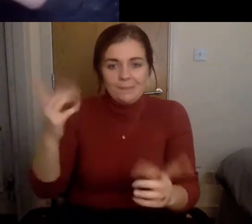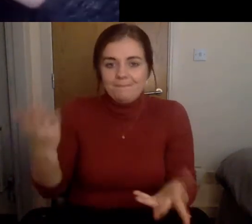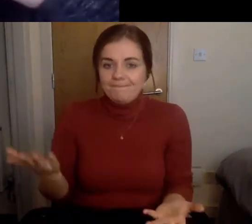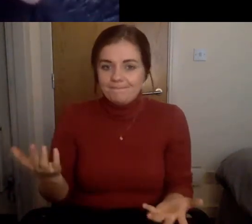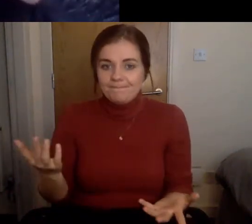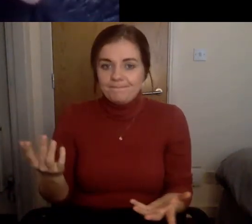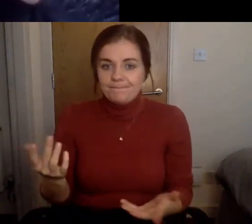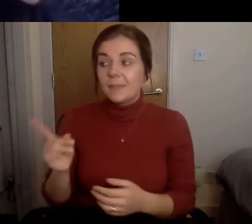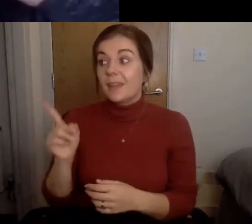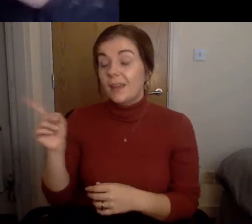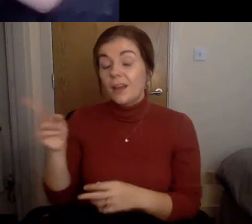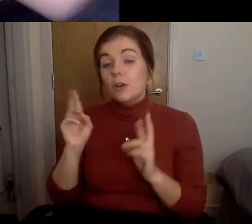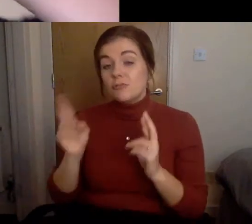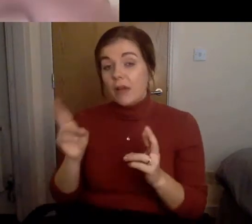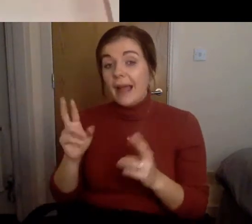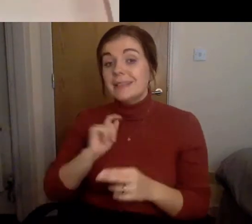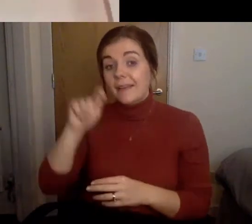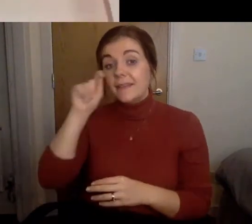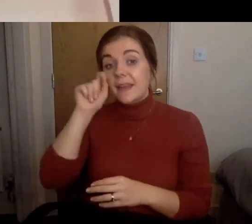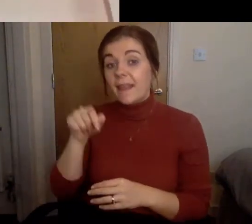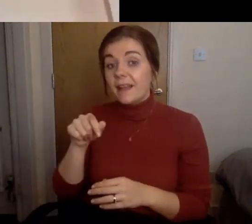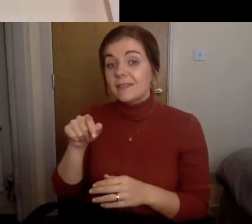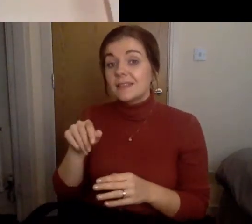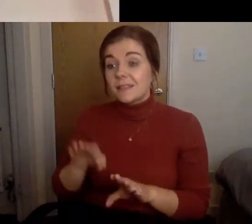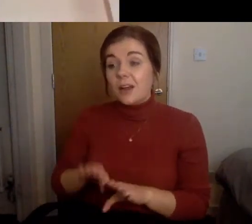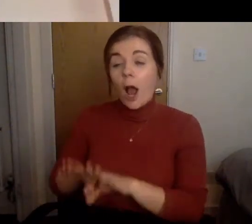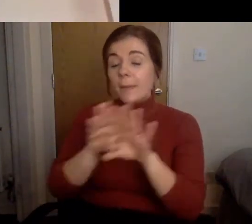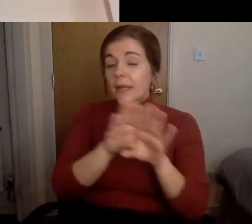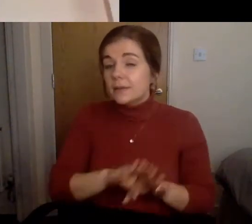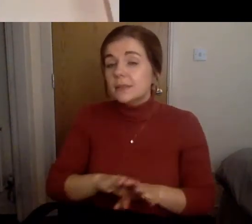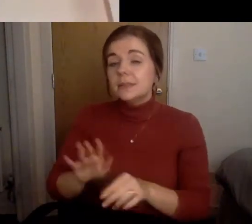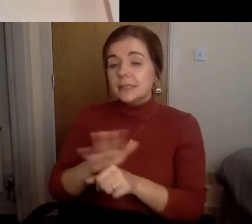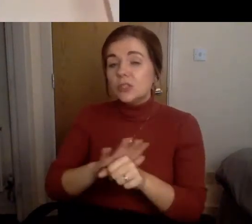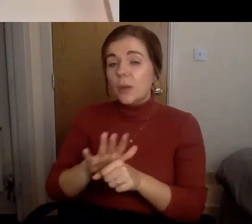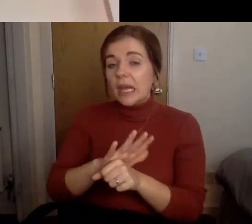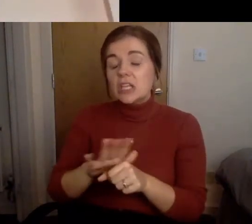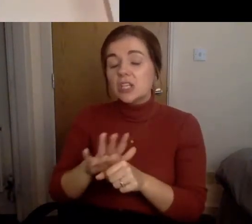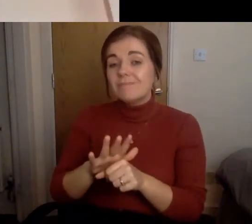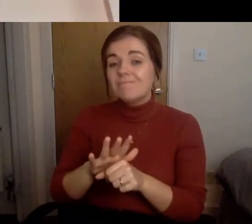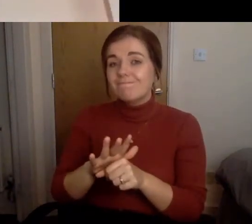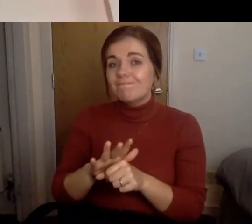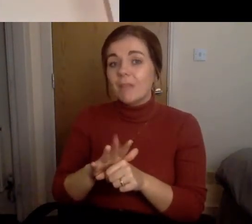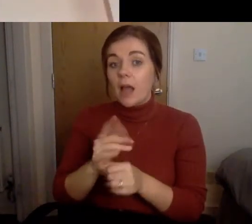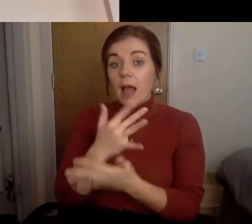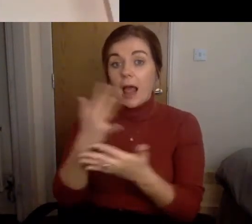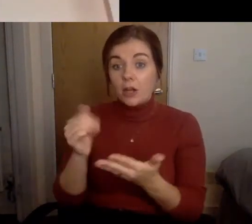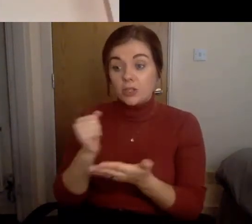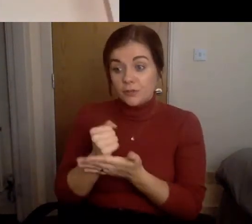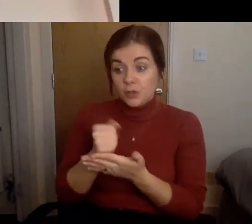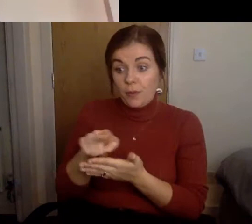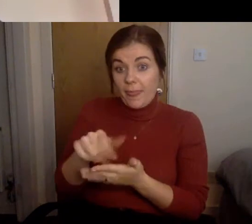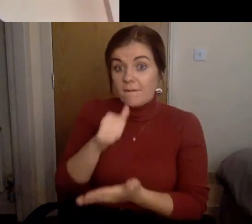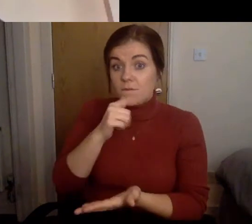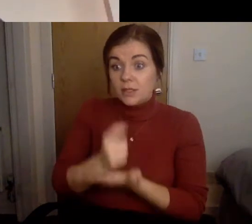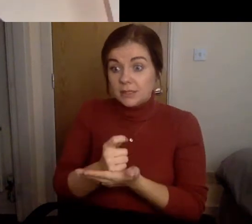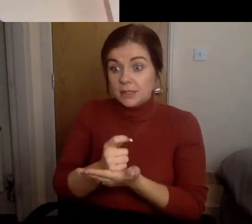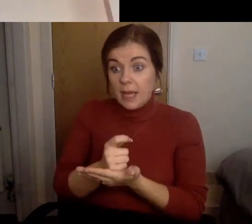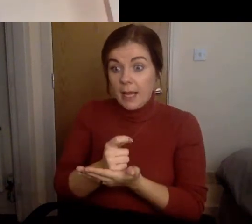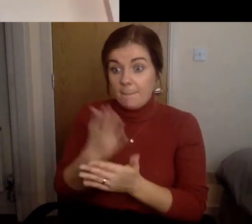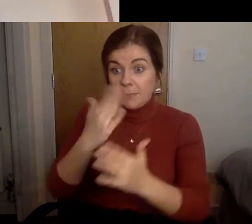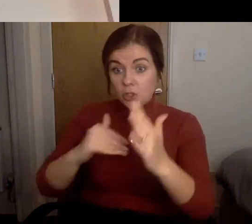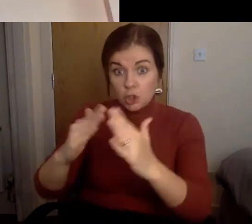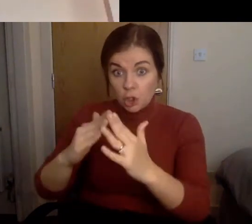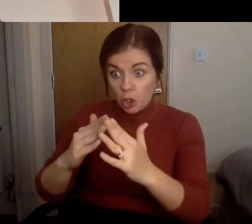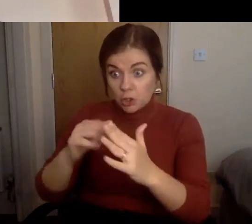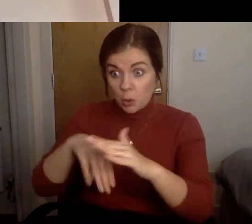that's a common situation now. You'll find that an awful lot of students, their first encounter with church, let's say, is nearly in